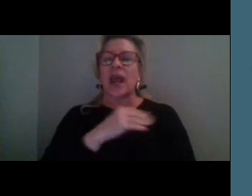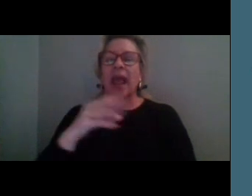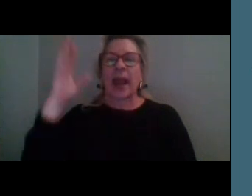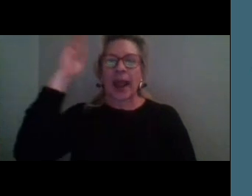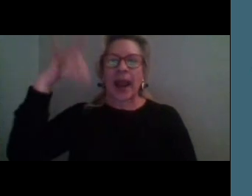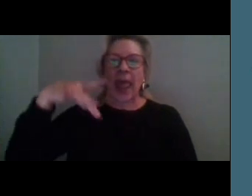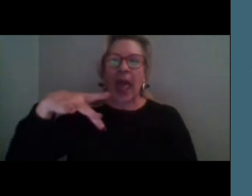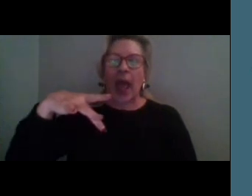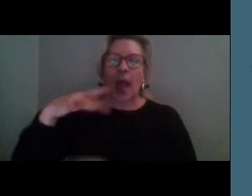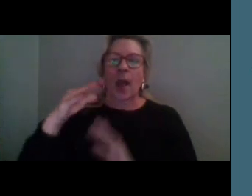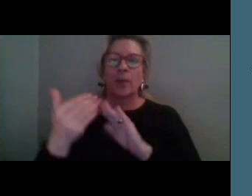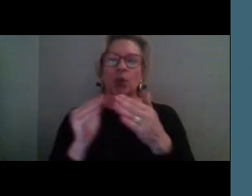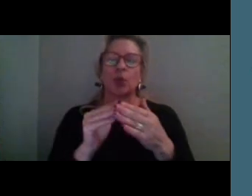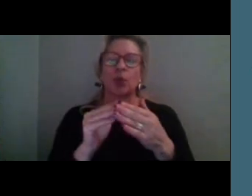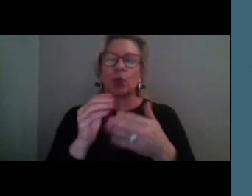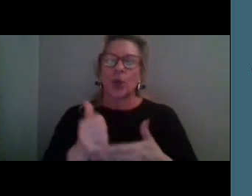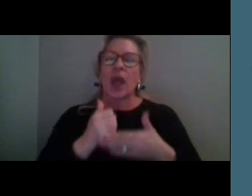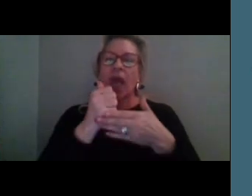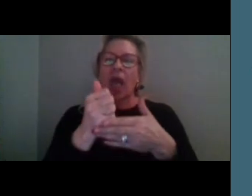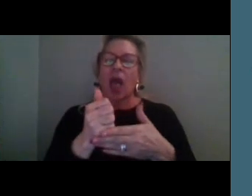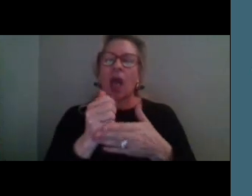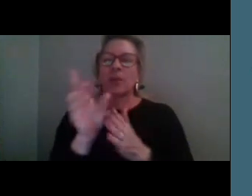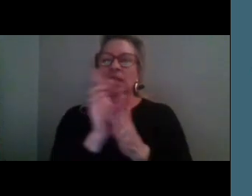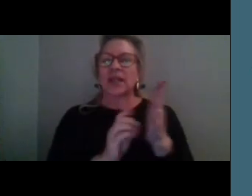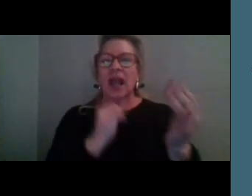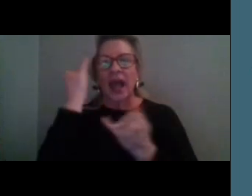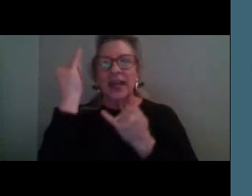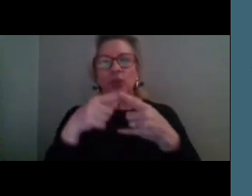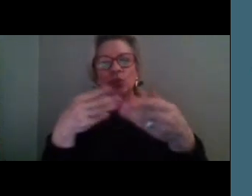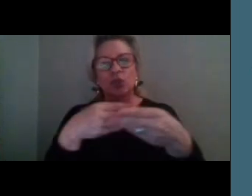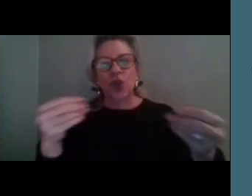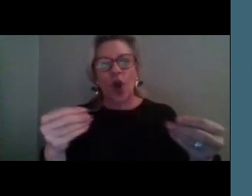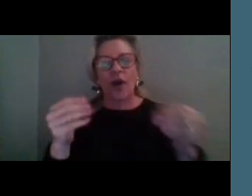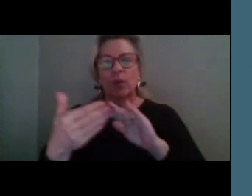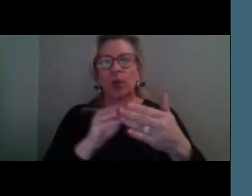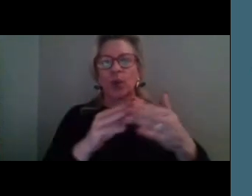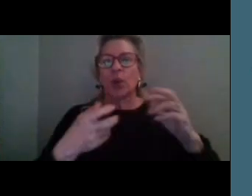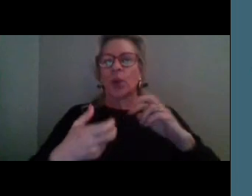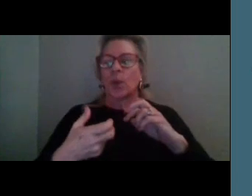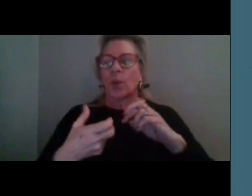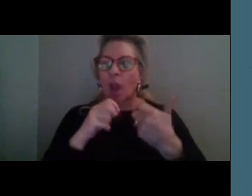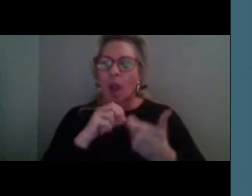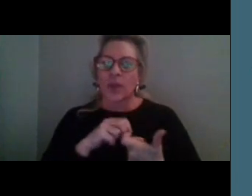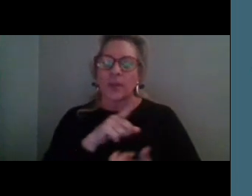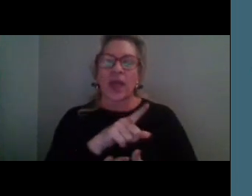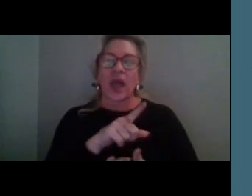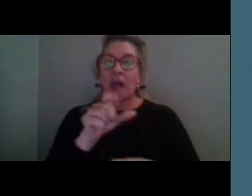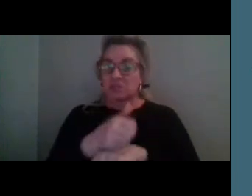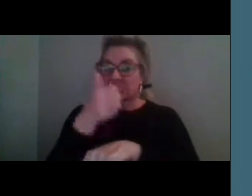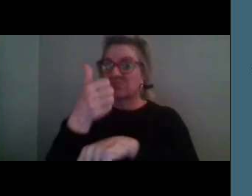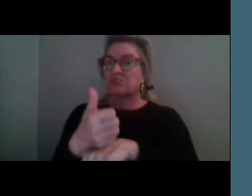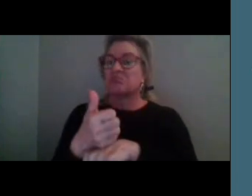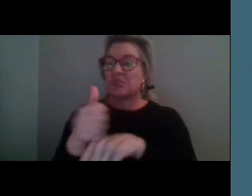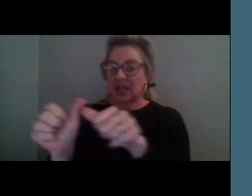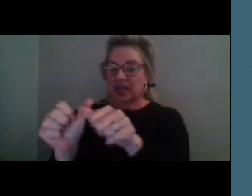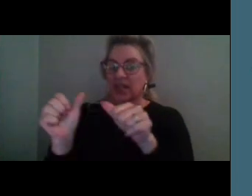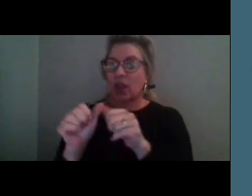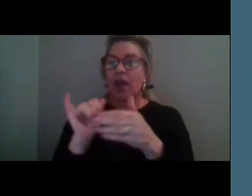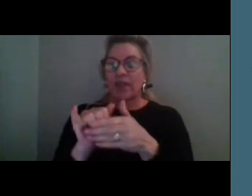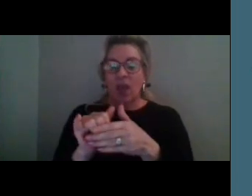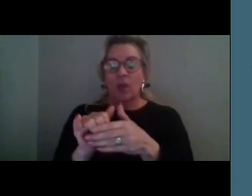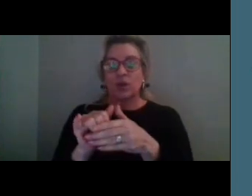to develop design ideas to solve community problems. They created a mobile participation station that was pushed through the